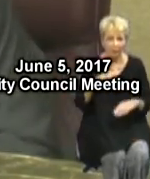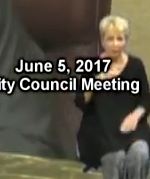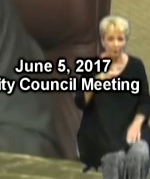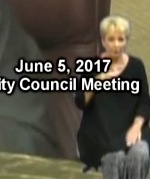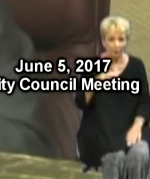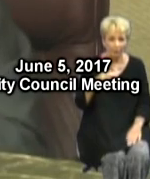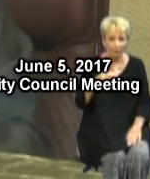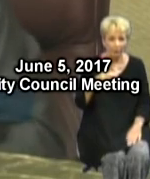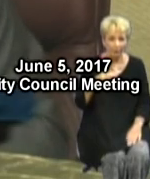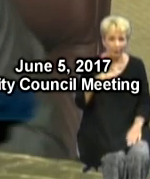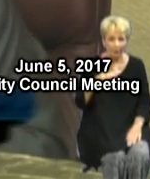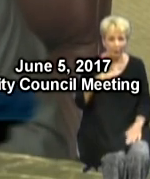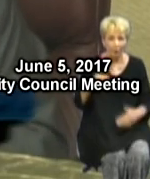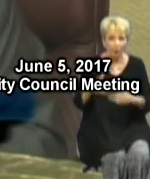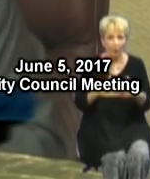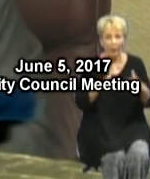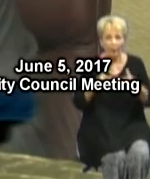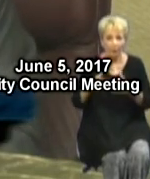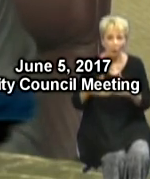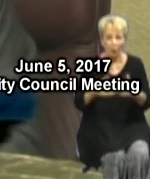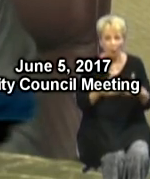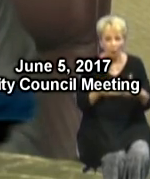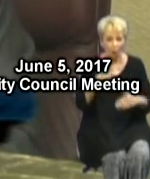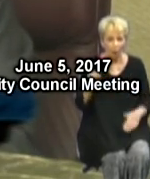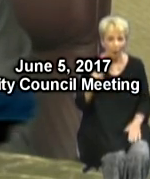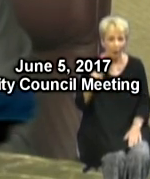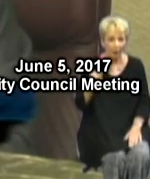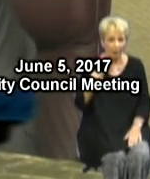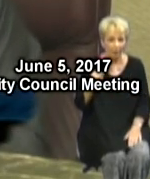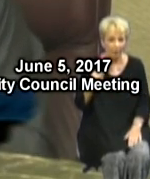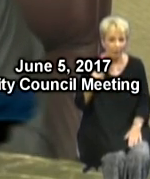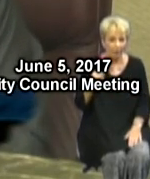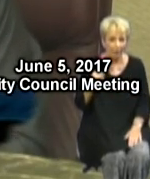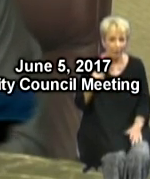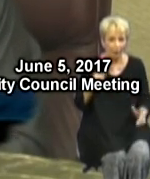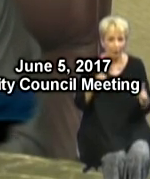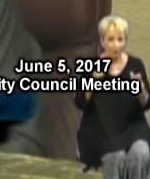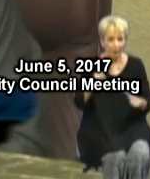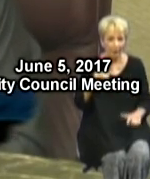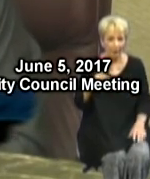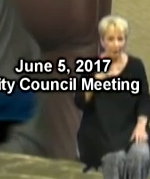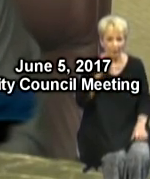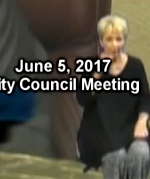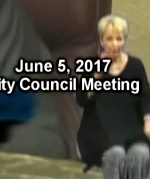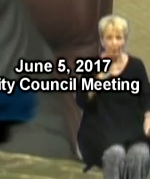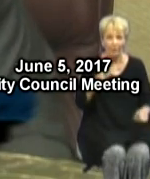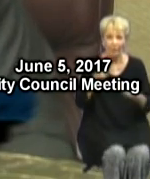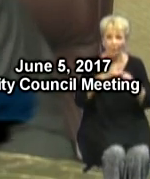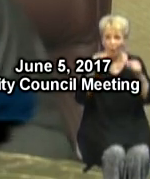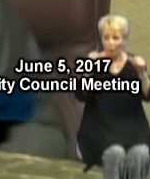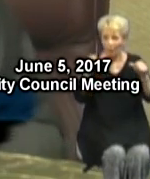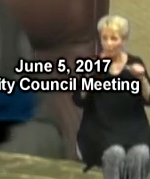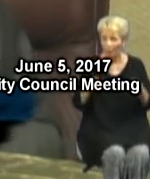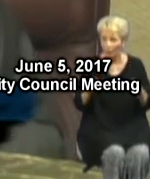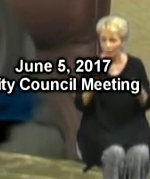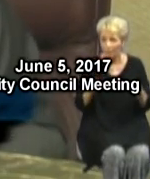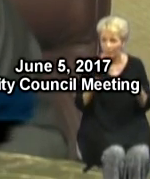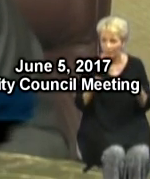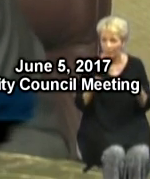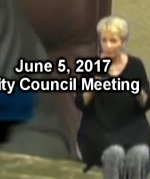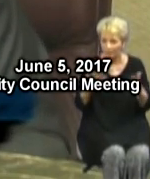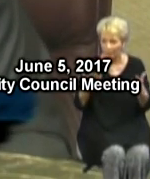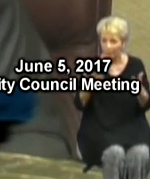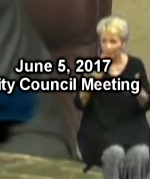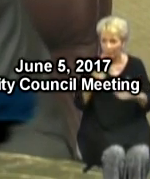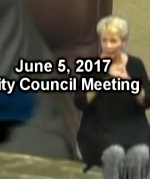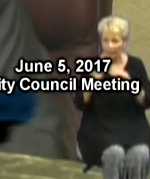a neighborhood where the speed limit is not specifically posted, so it's under